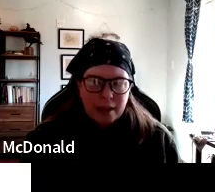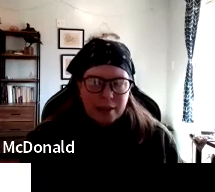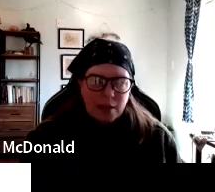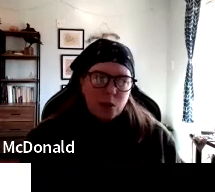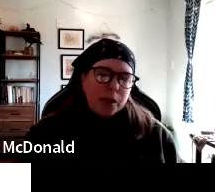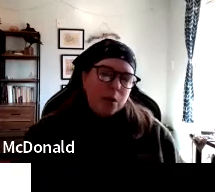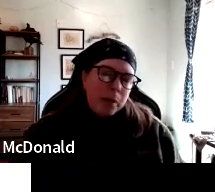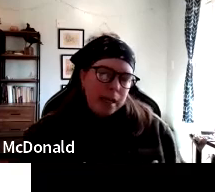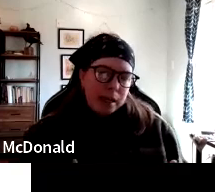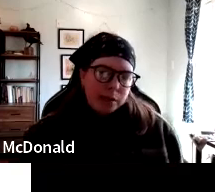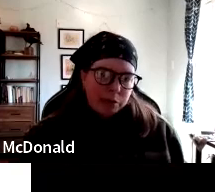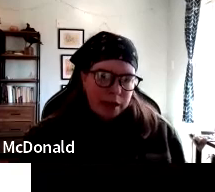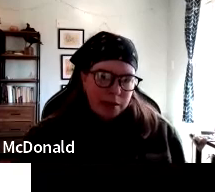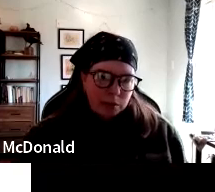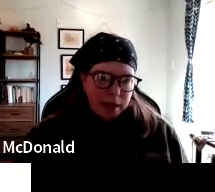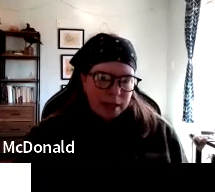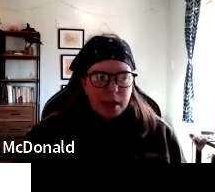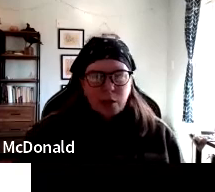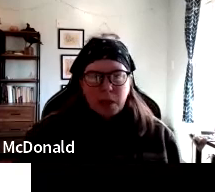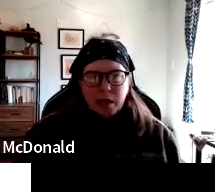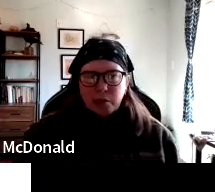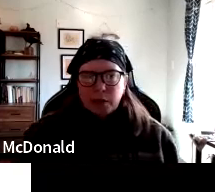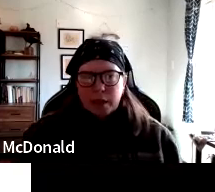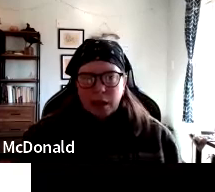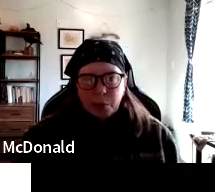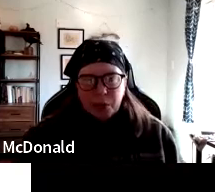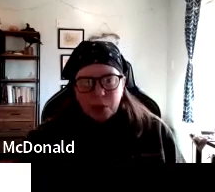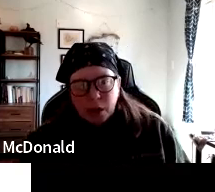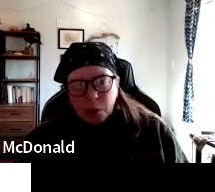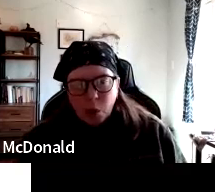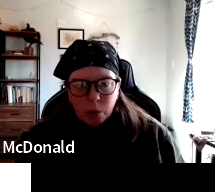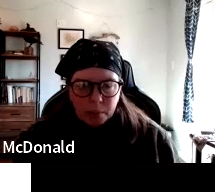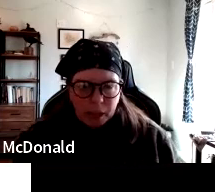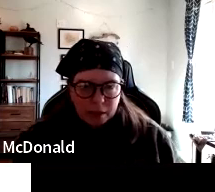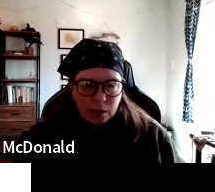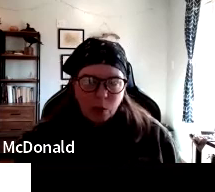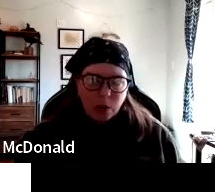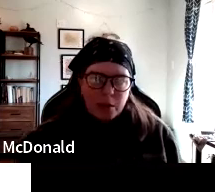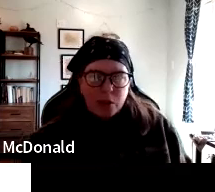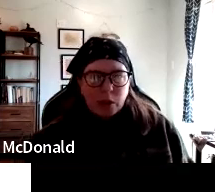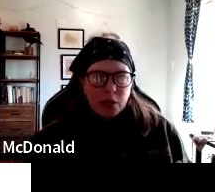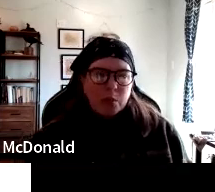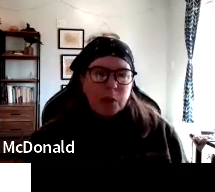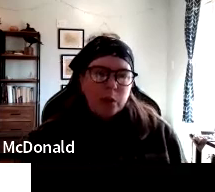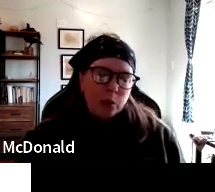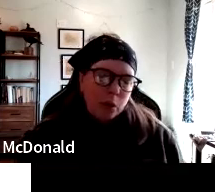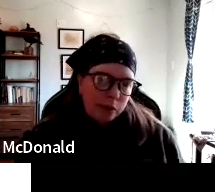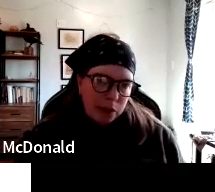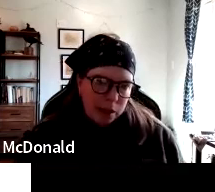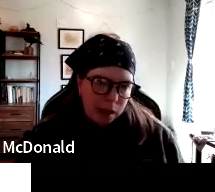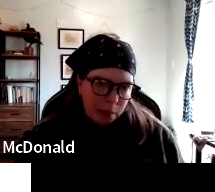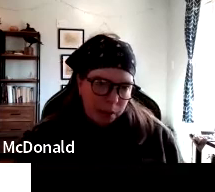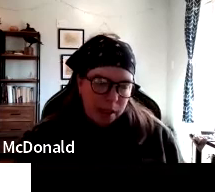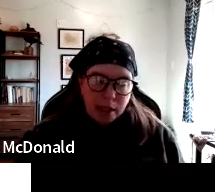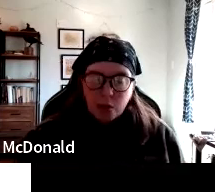And this is where you may need a friend, right? You may need a friend to help you hold the bottle or to stretch the balloon over